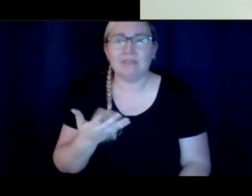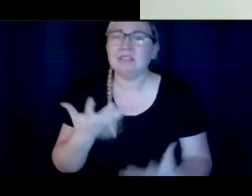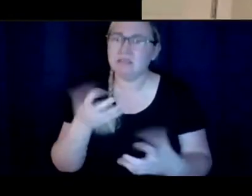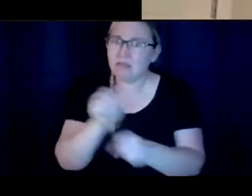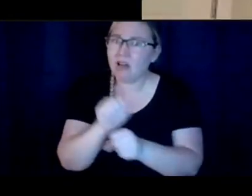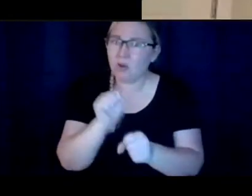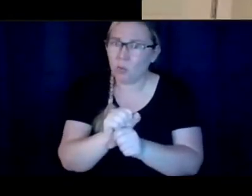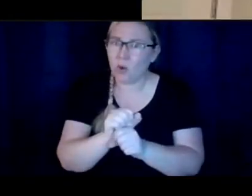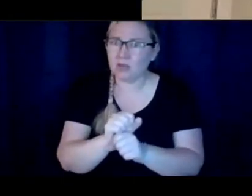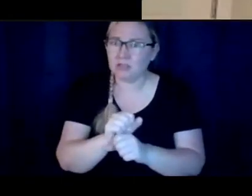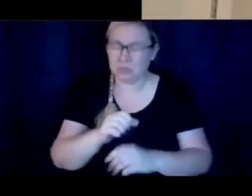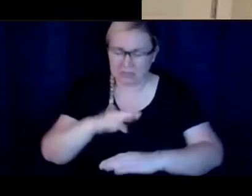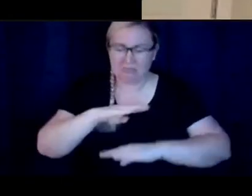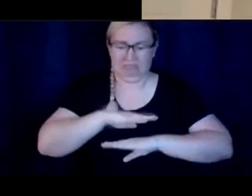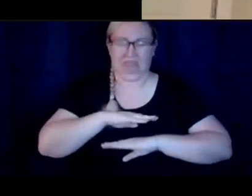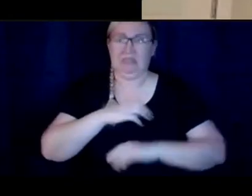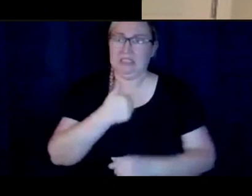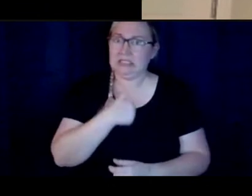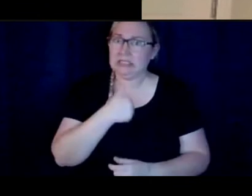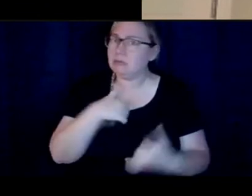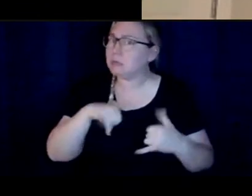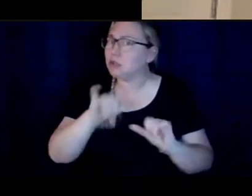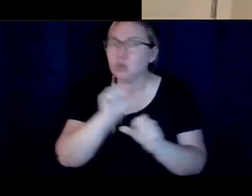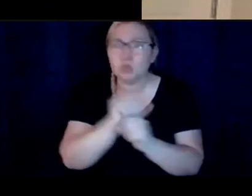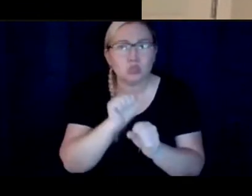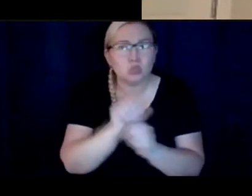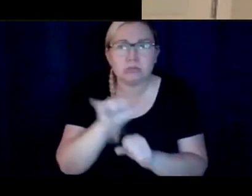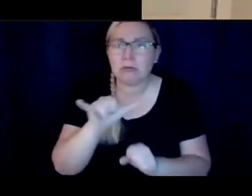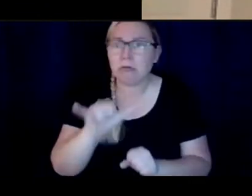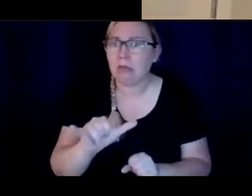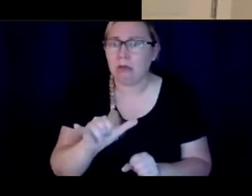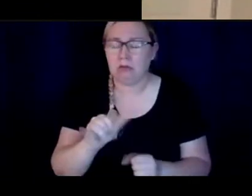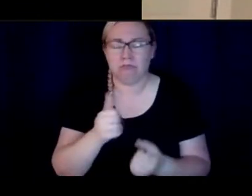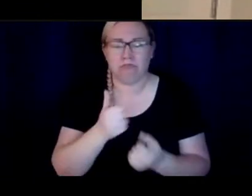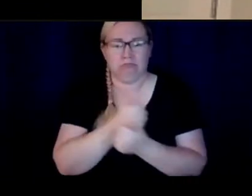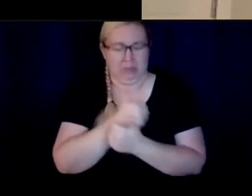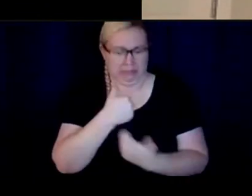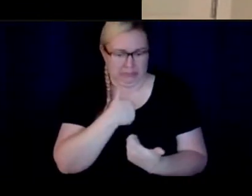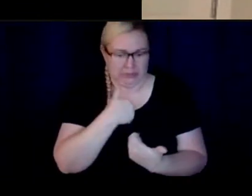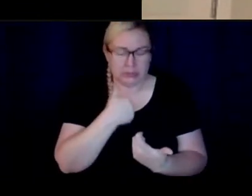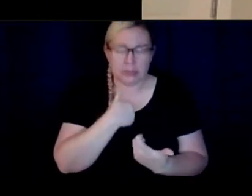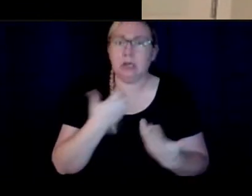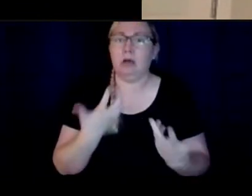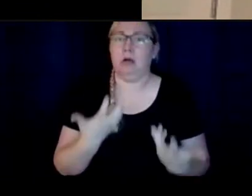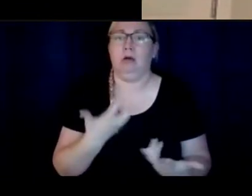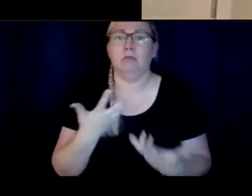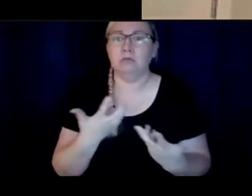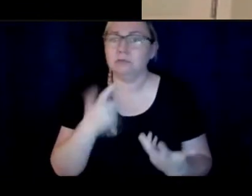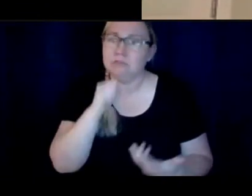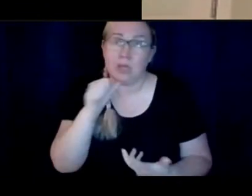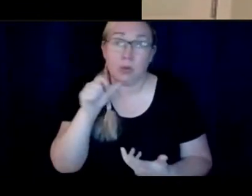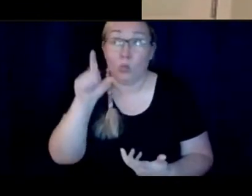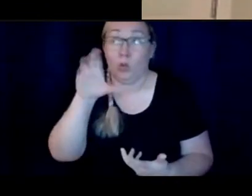And I'm still working on it. You know, I'm still not 100%, you know,